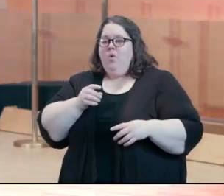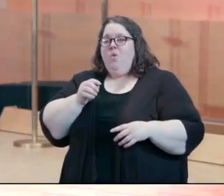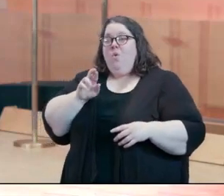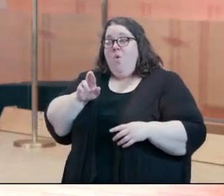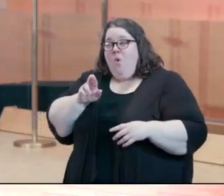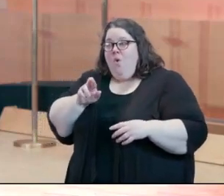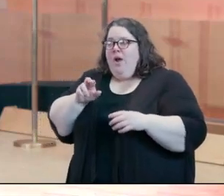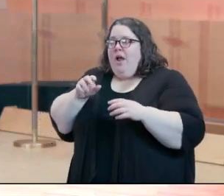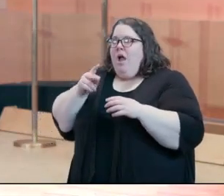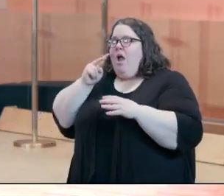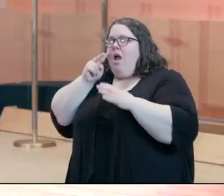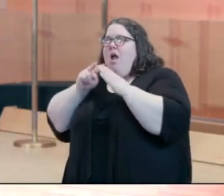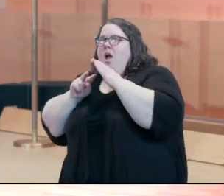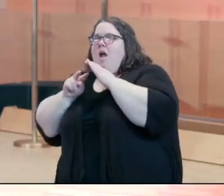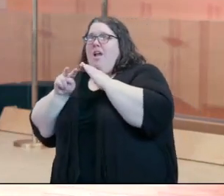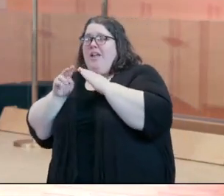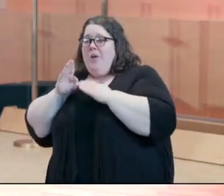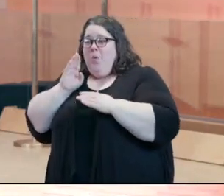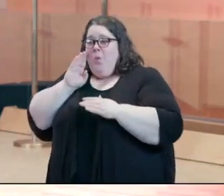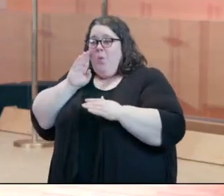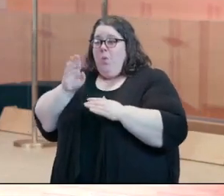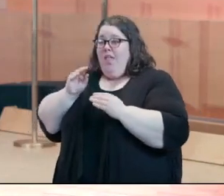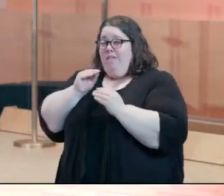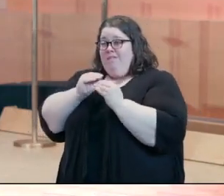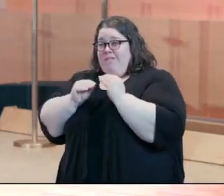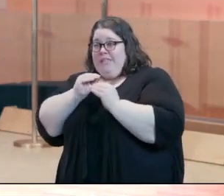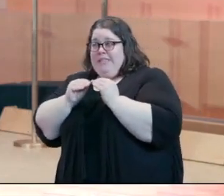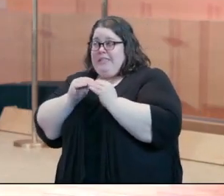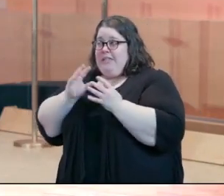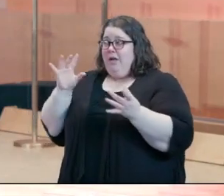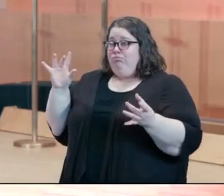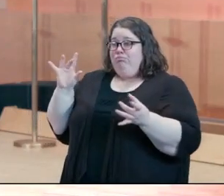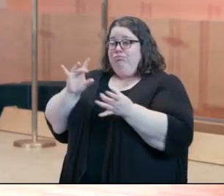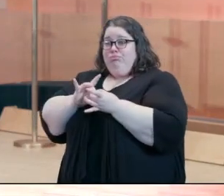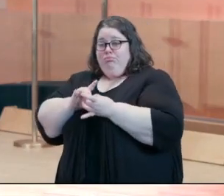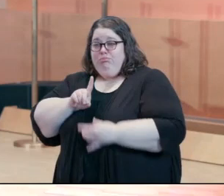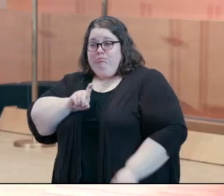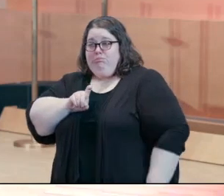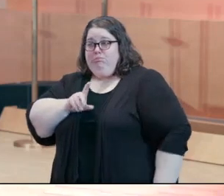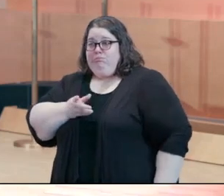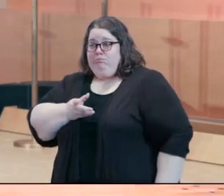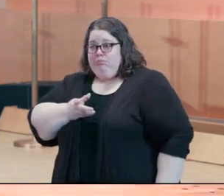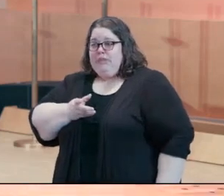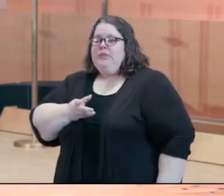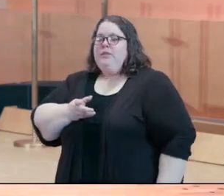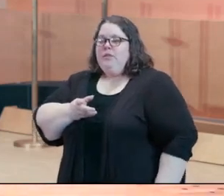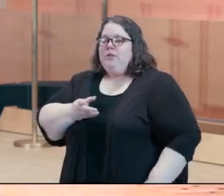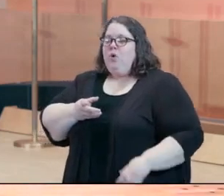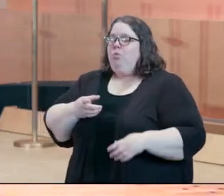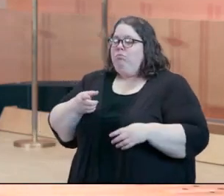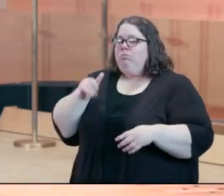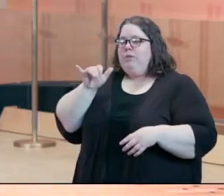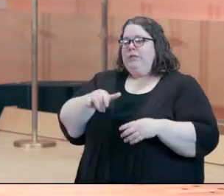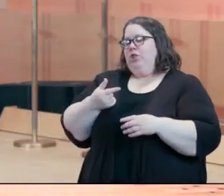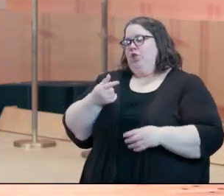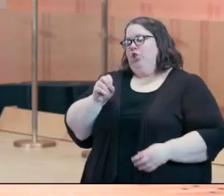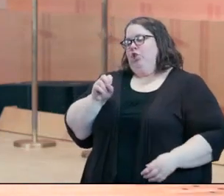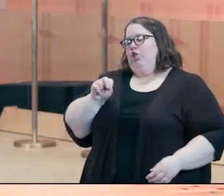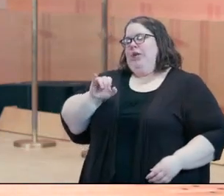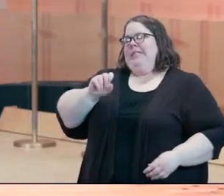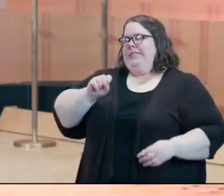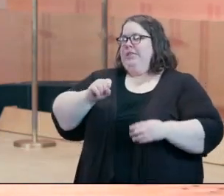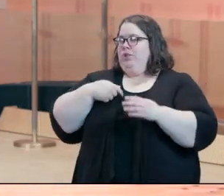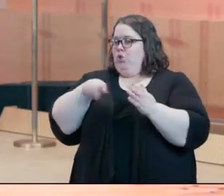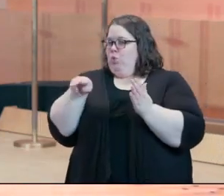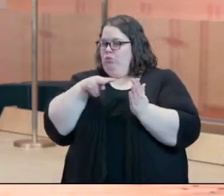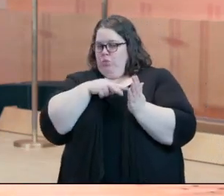that they once had, that it will be restored again? Well, if you keep reading through Genesis, you're going to realize very